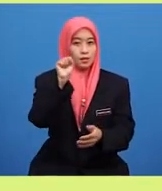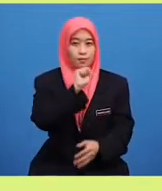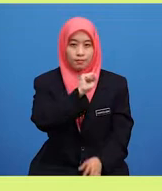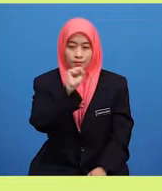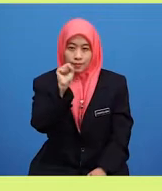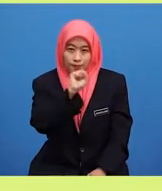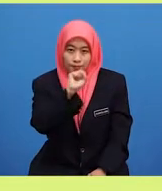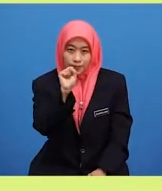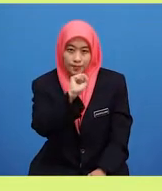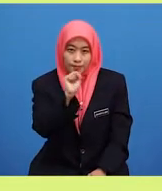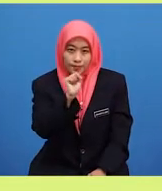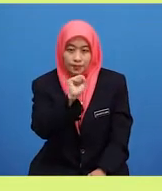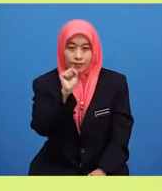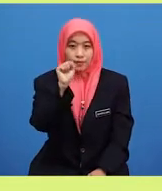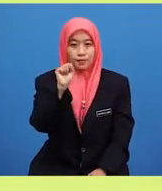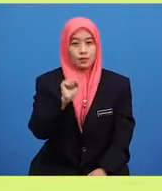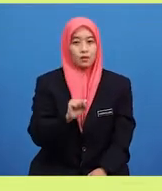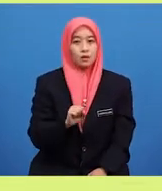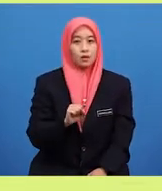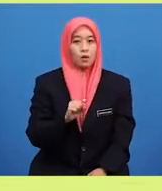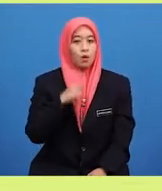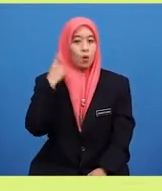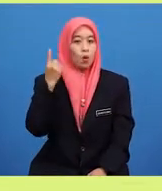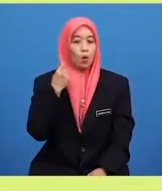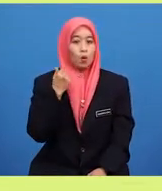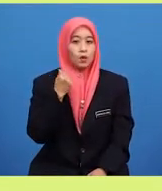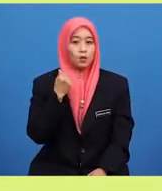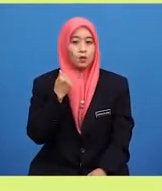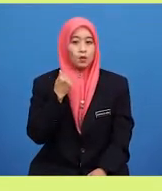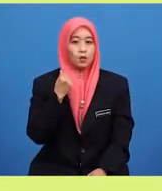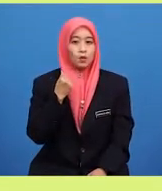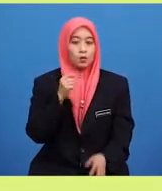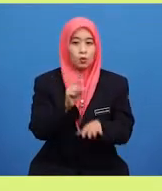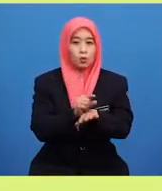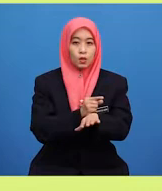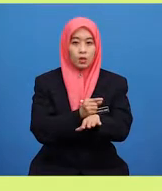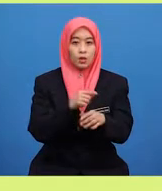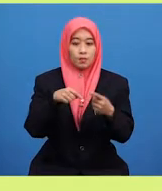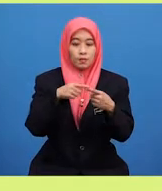You always use this one when you write. I am sure you know this one. Yes.